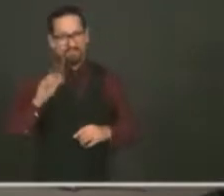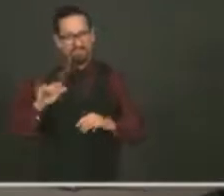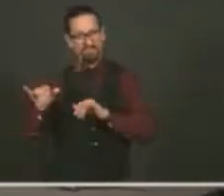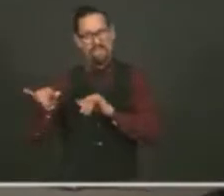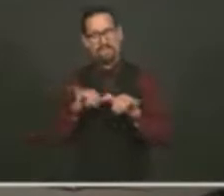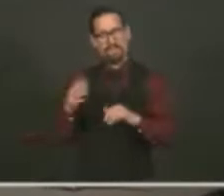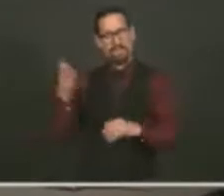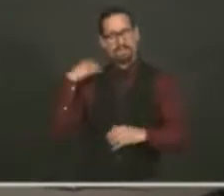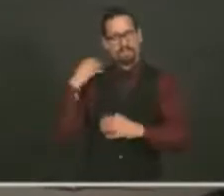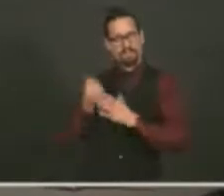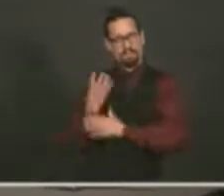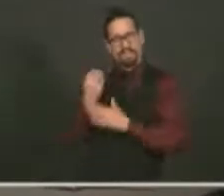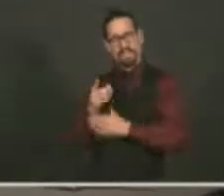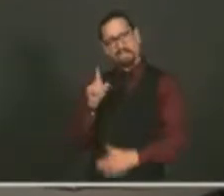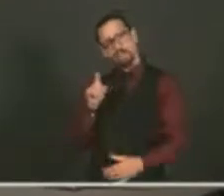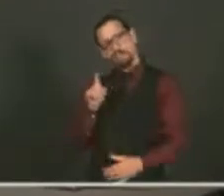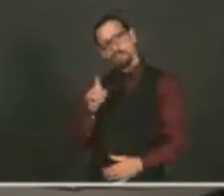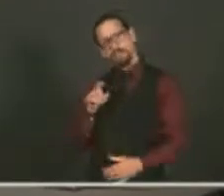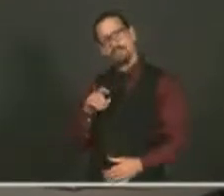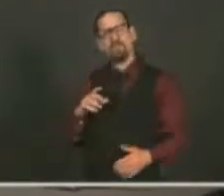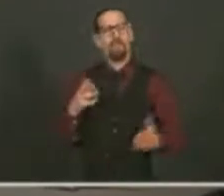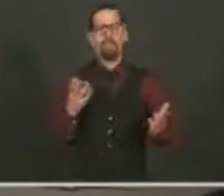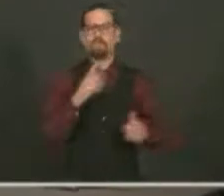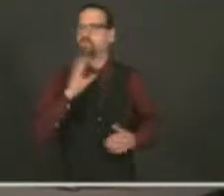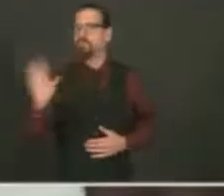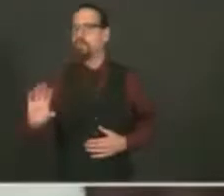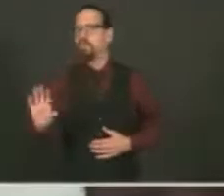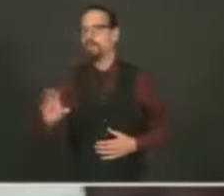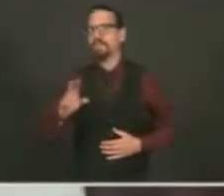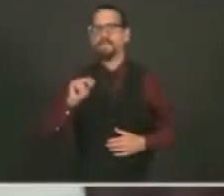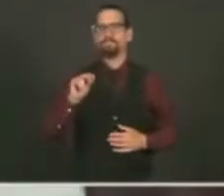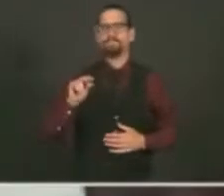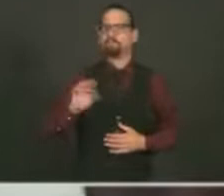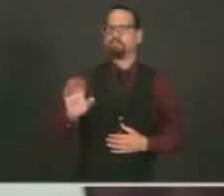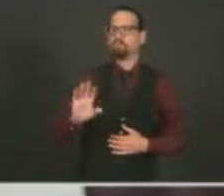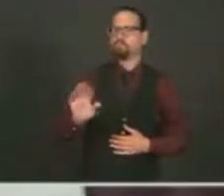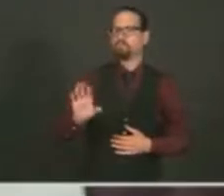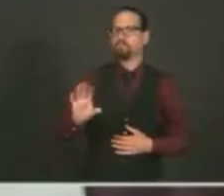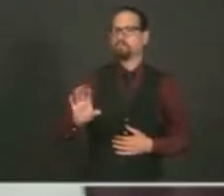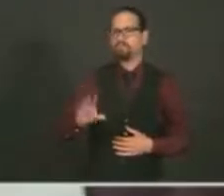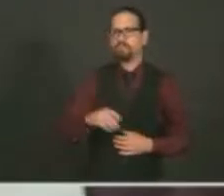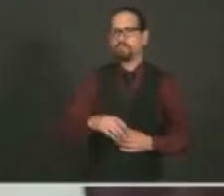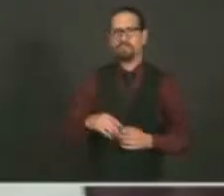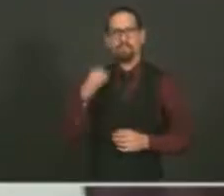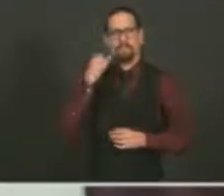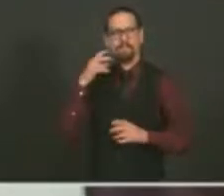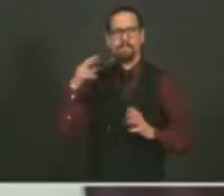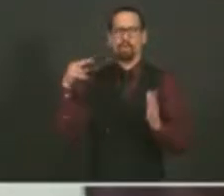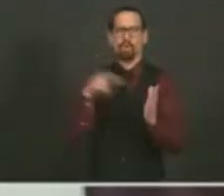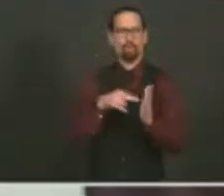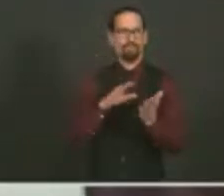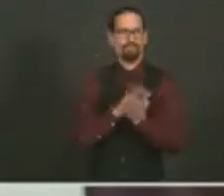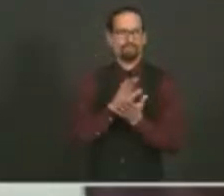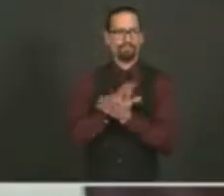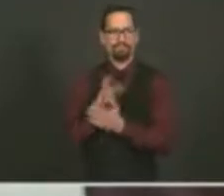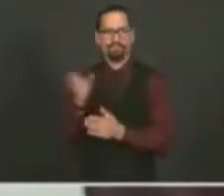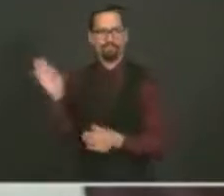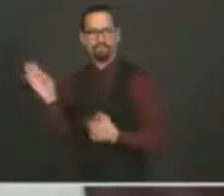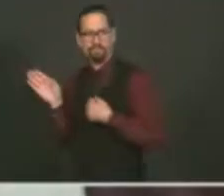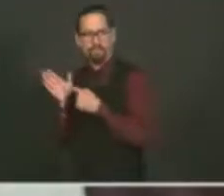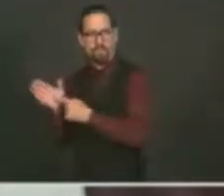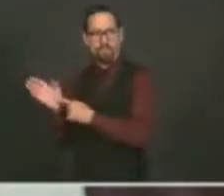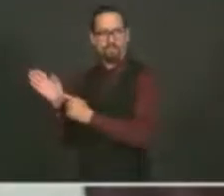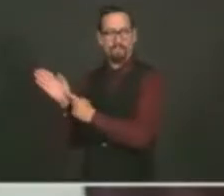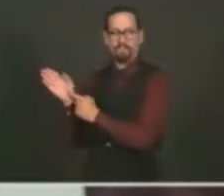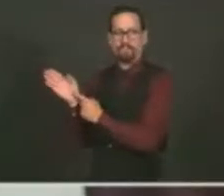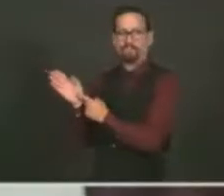not reflective of the status quo? That is not. In fact, if you look at this slide, which was